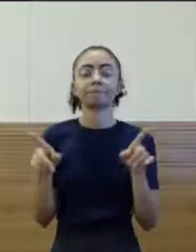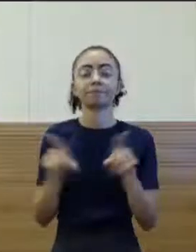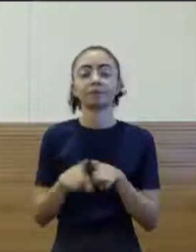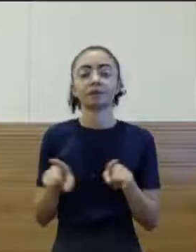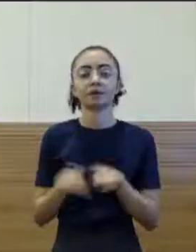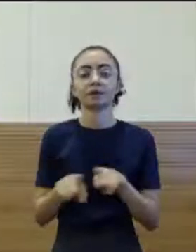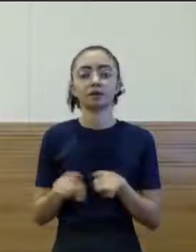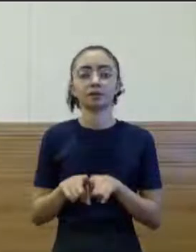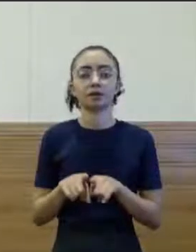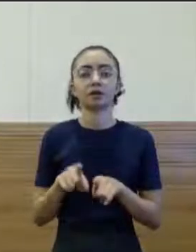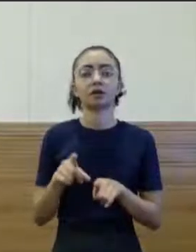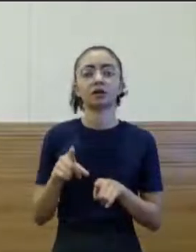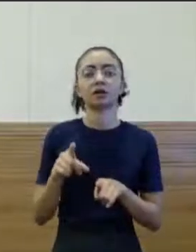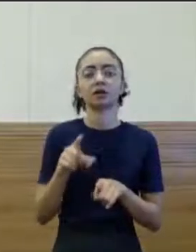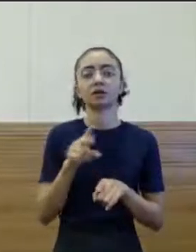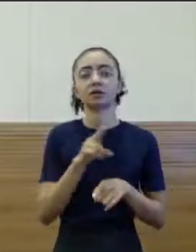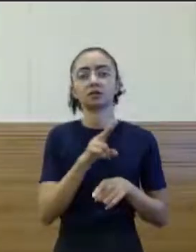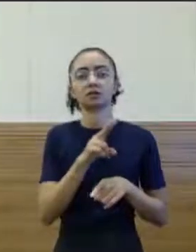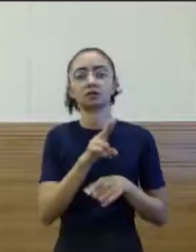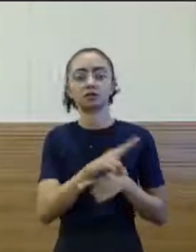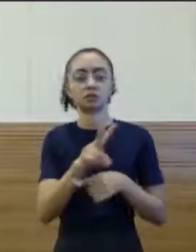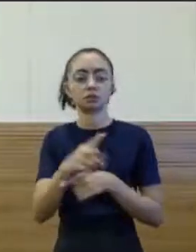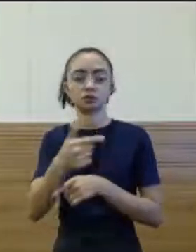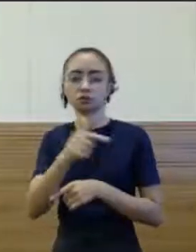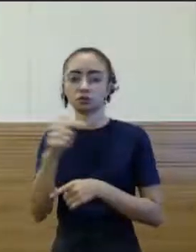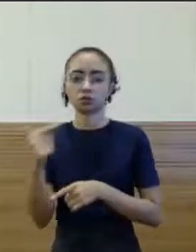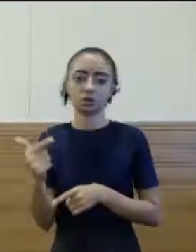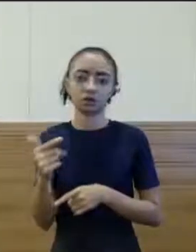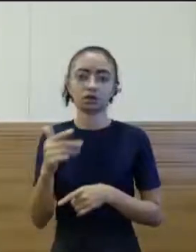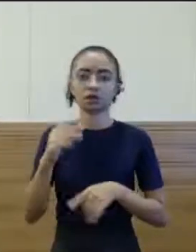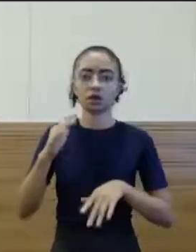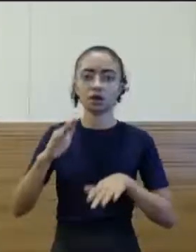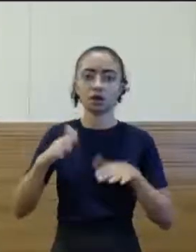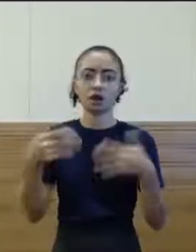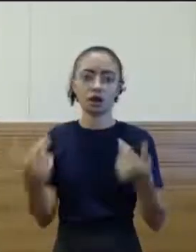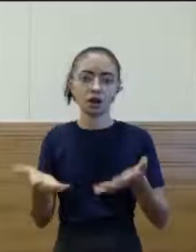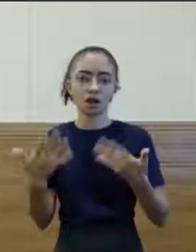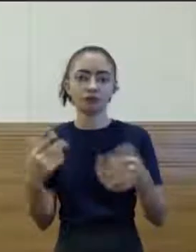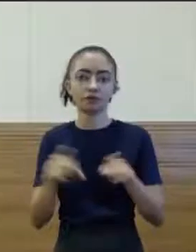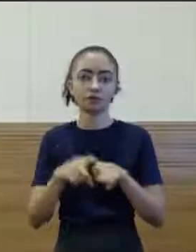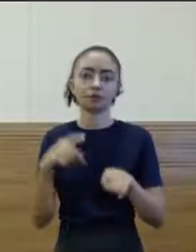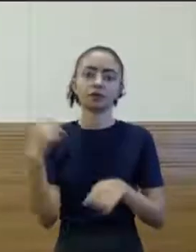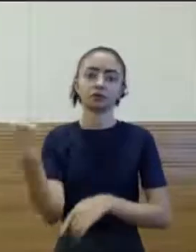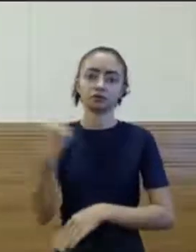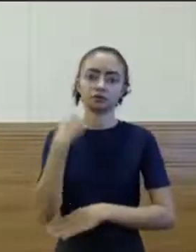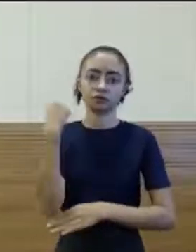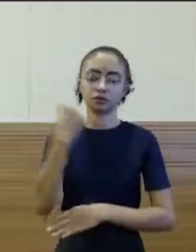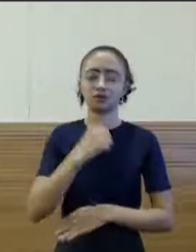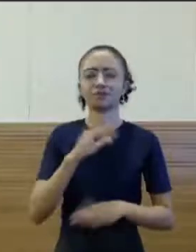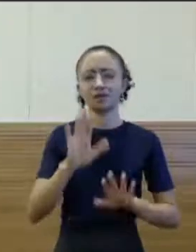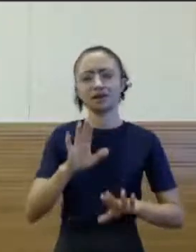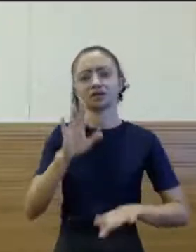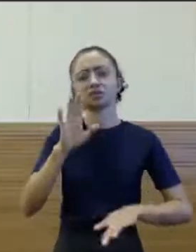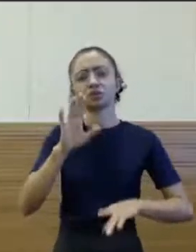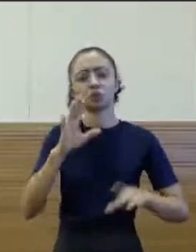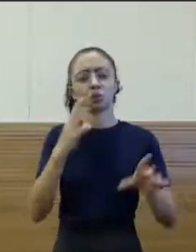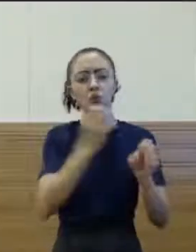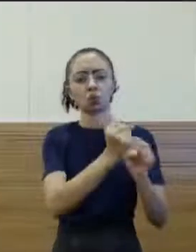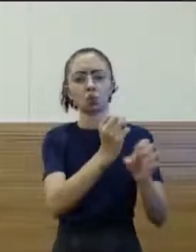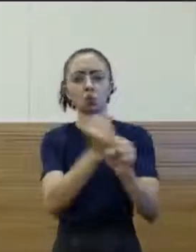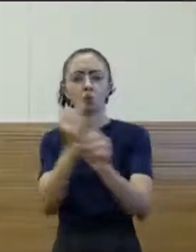some 20% as moderate, and five severe. So those changes when we